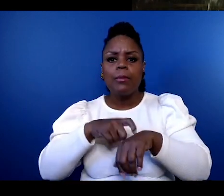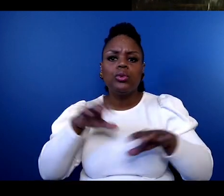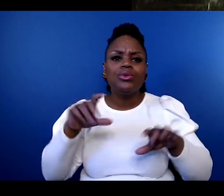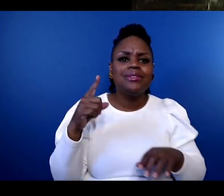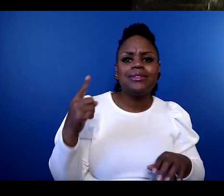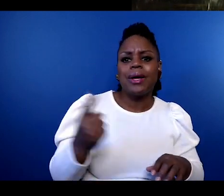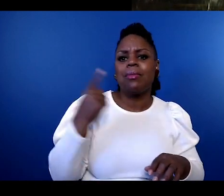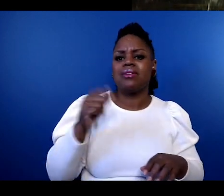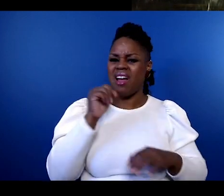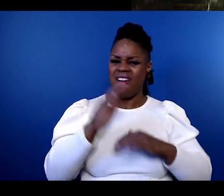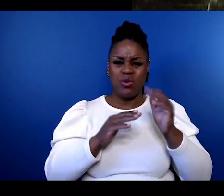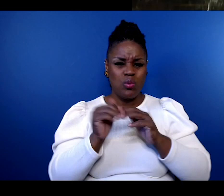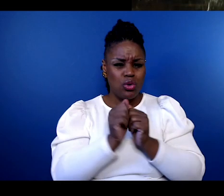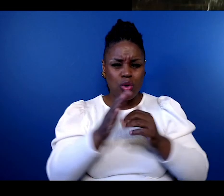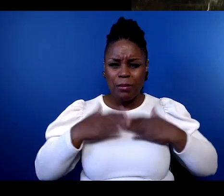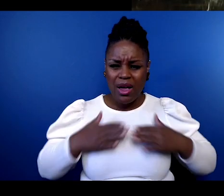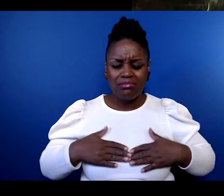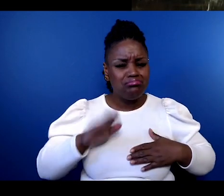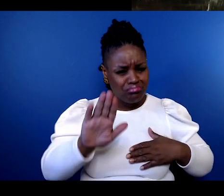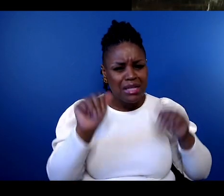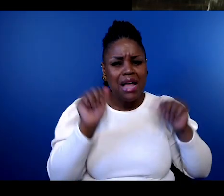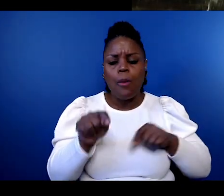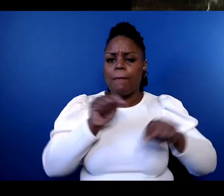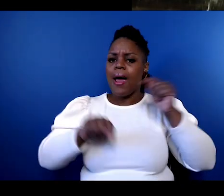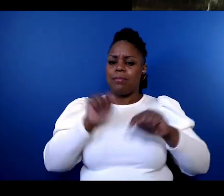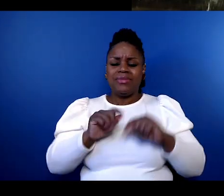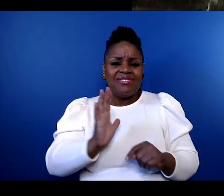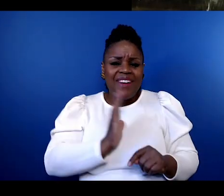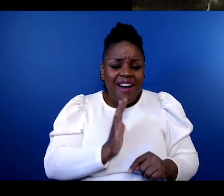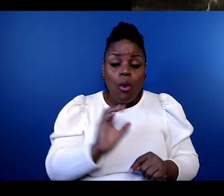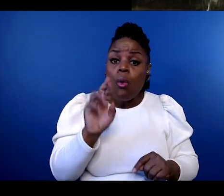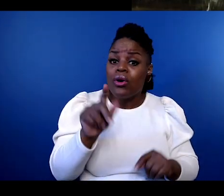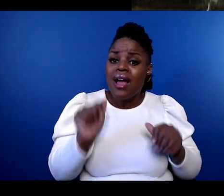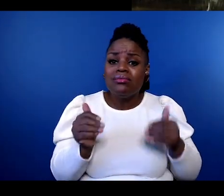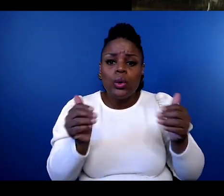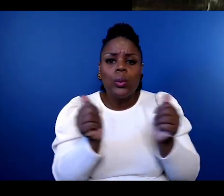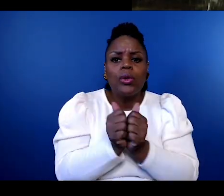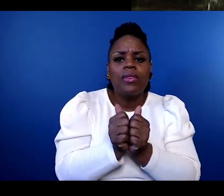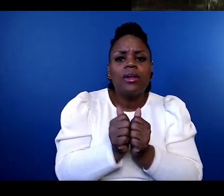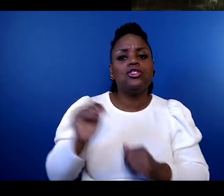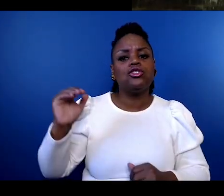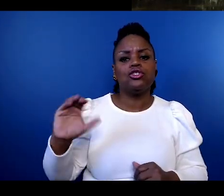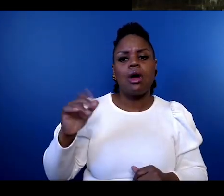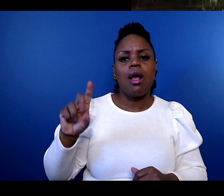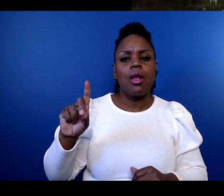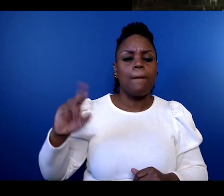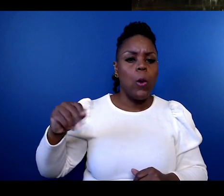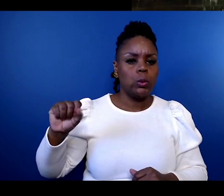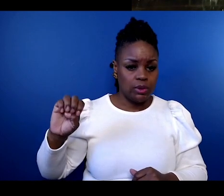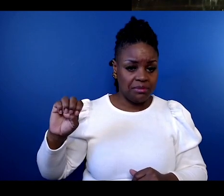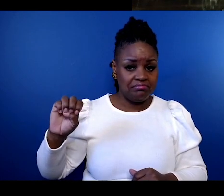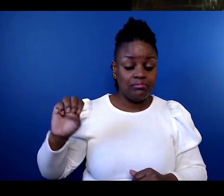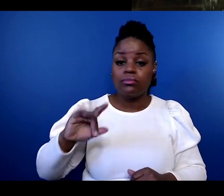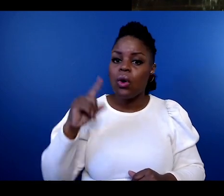you need to come into child's pose, come down into that. And you can just move from there. Always listen to your body. Always listen to your